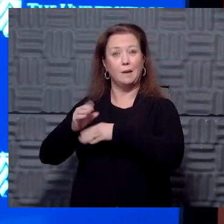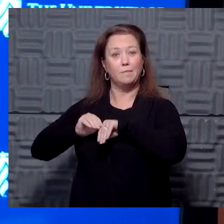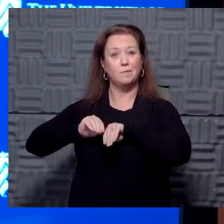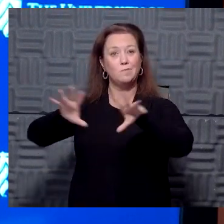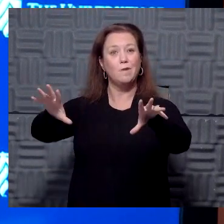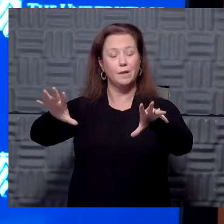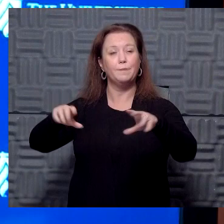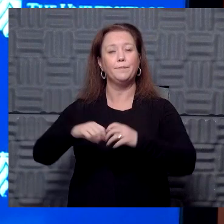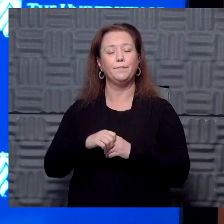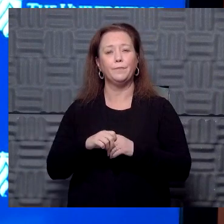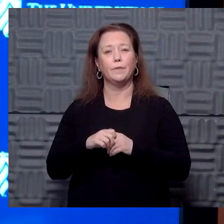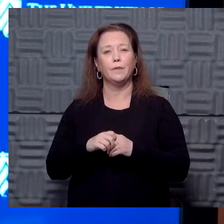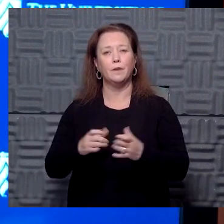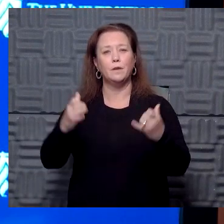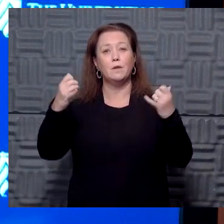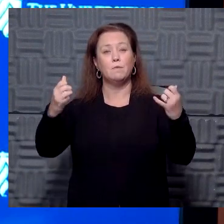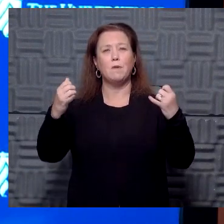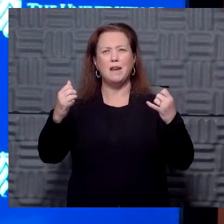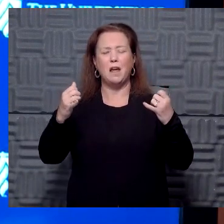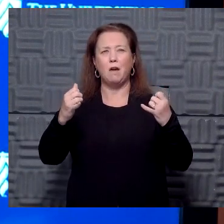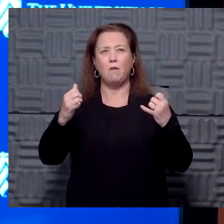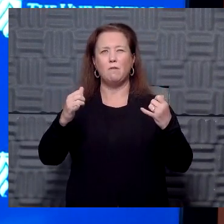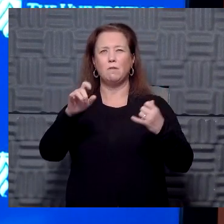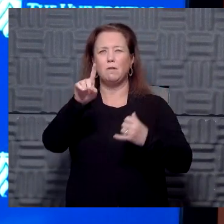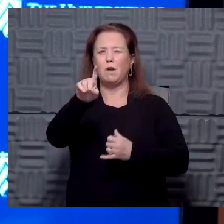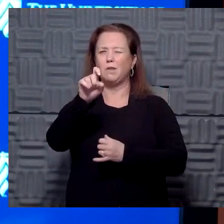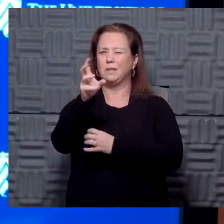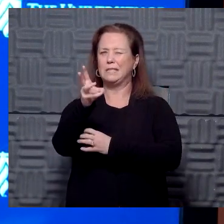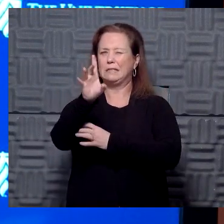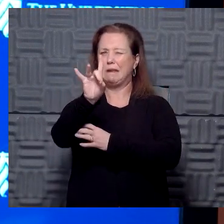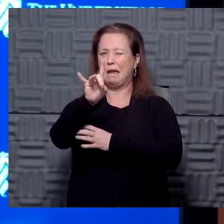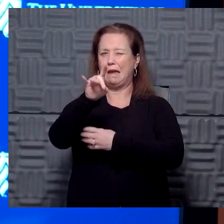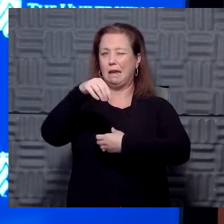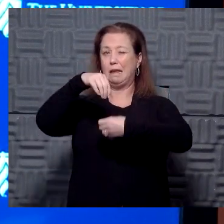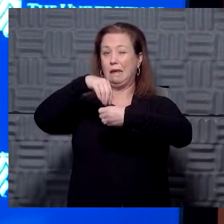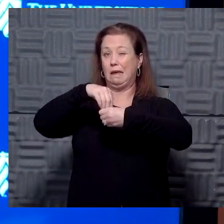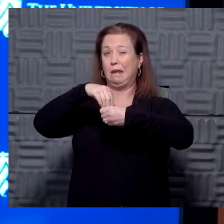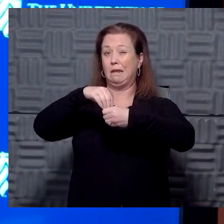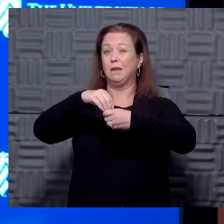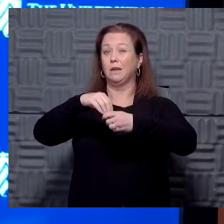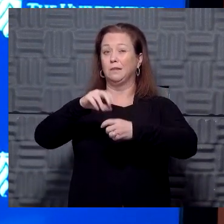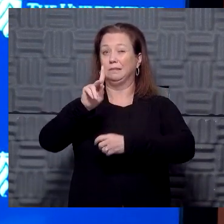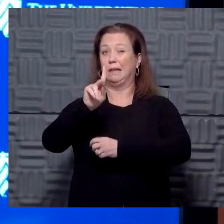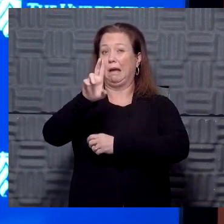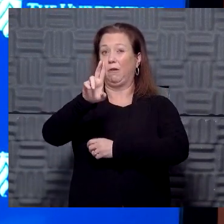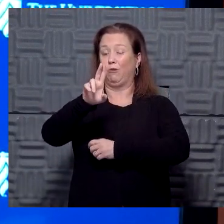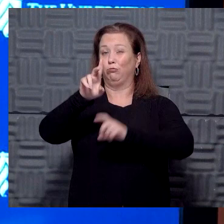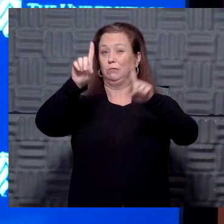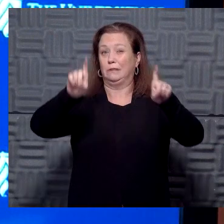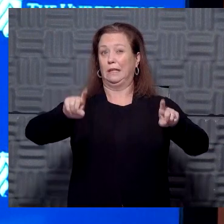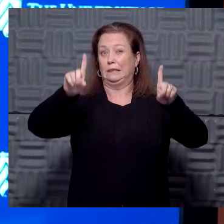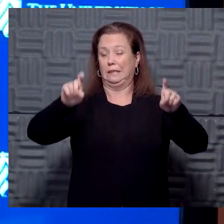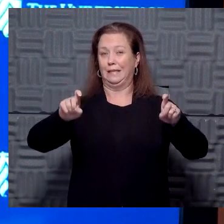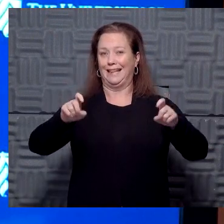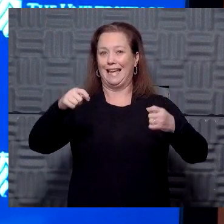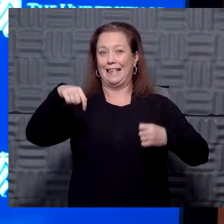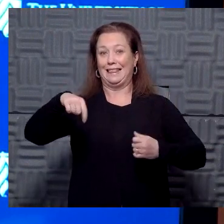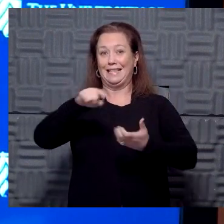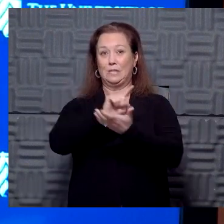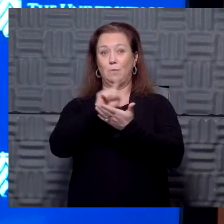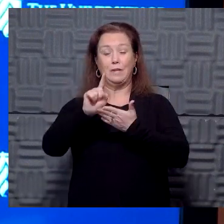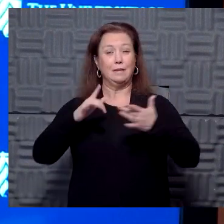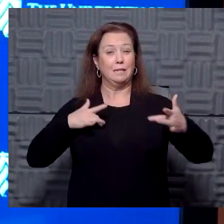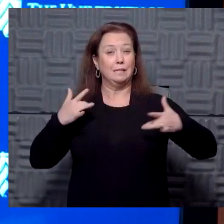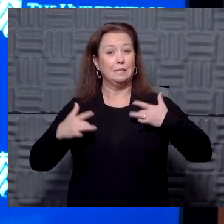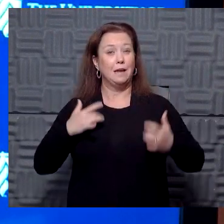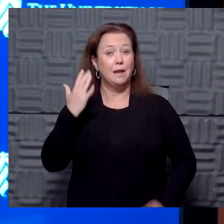right now, we're able to do about 168 in-house tests per day. This week is an exciting week, though. We